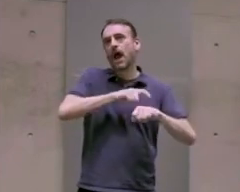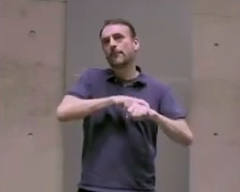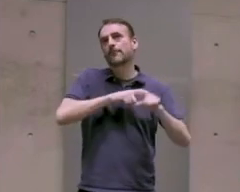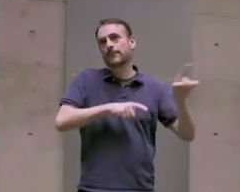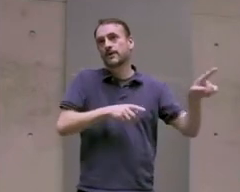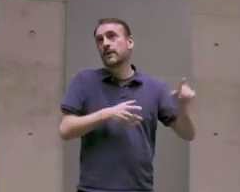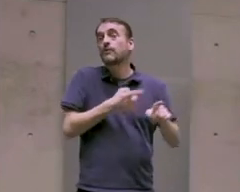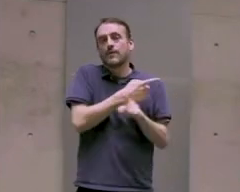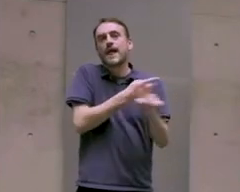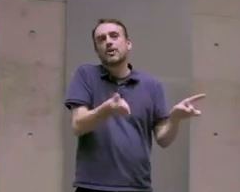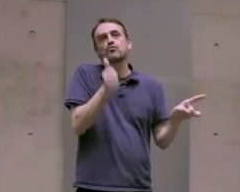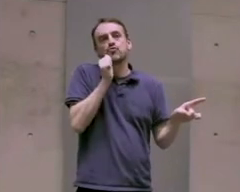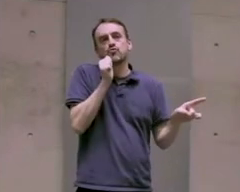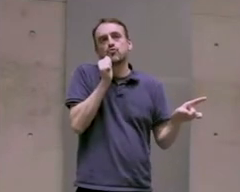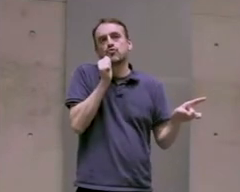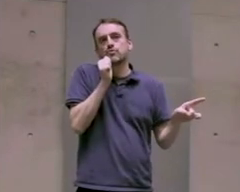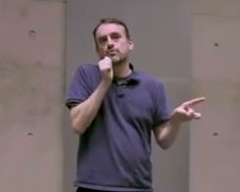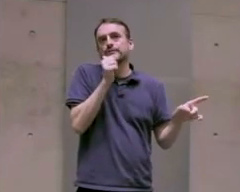this stuff.